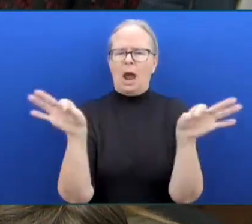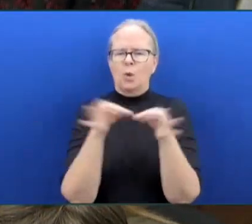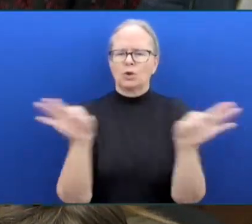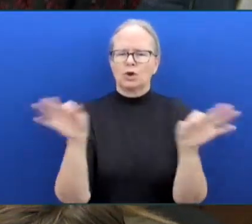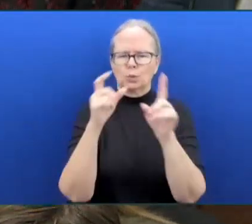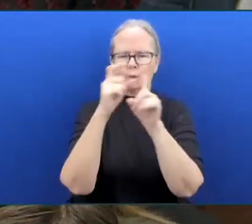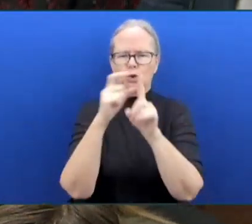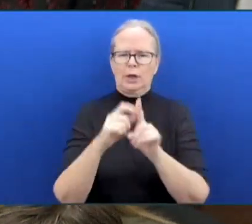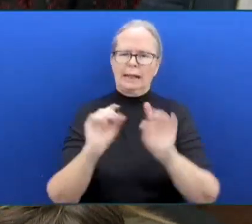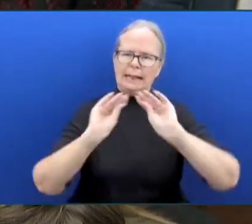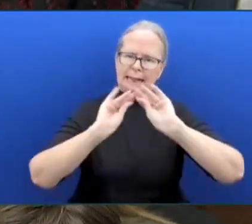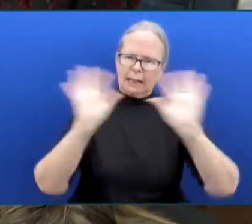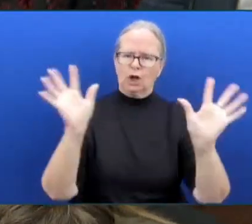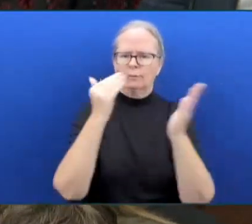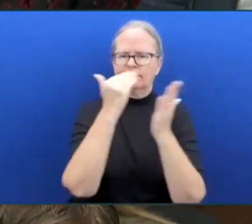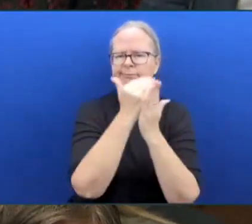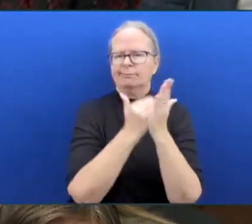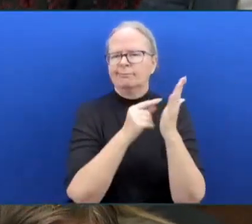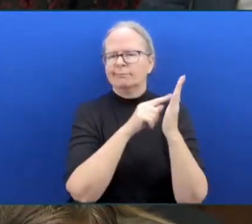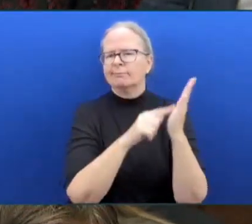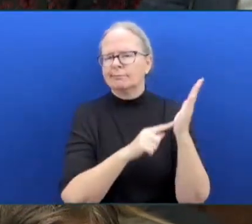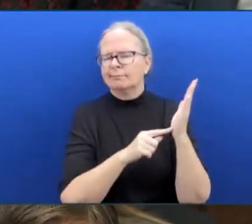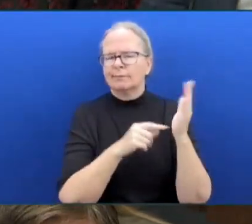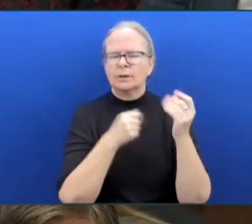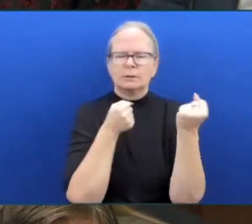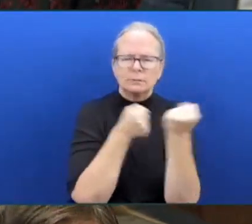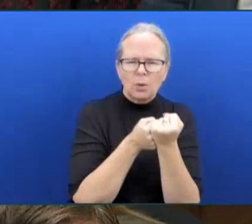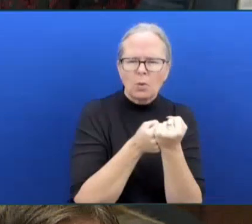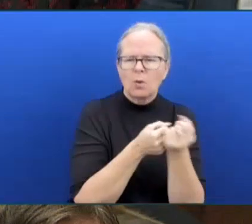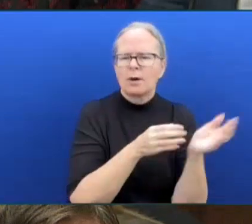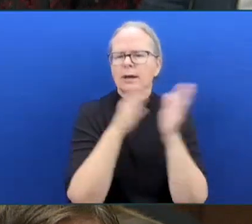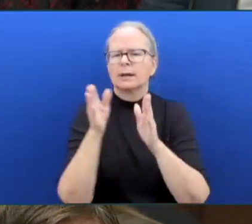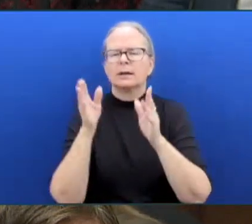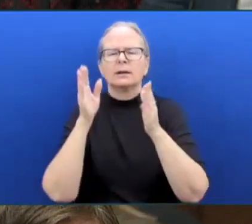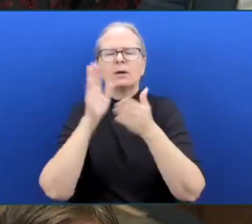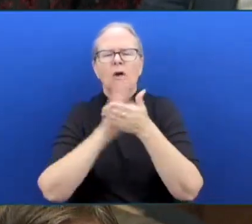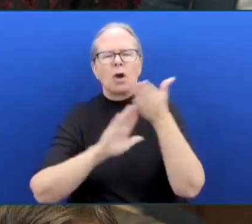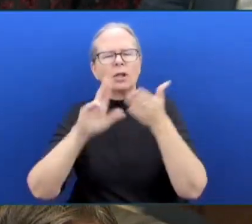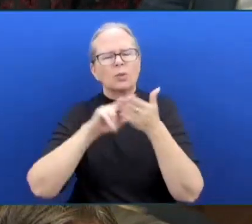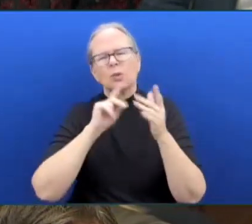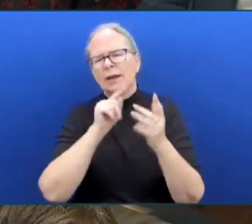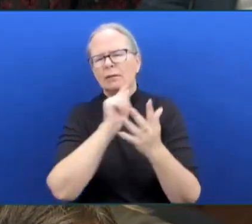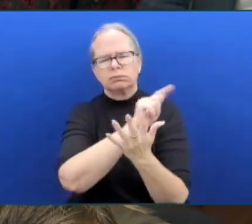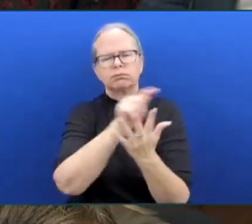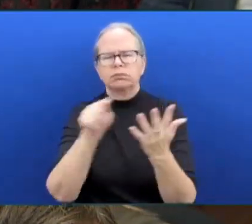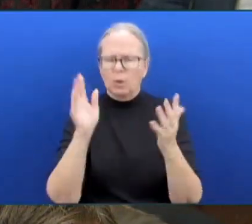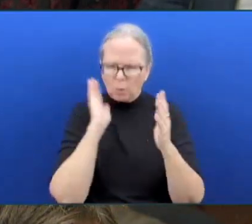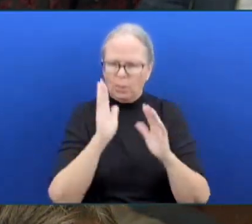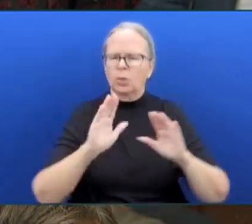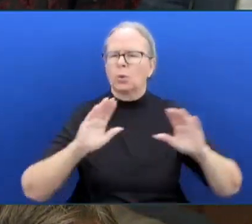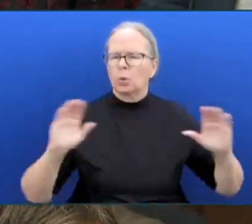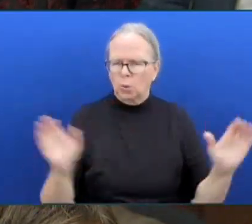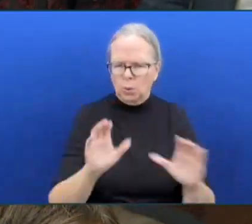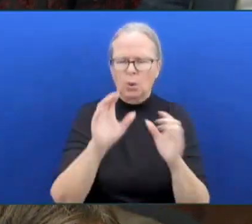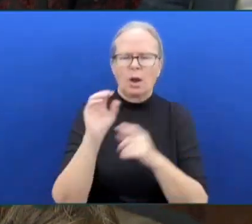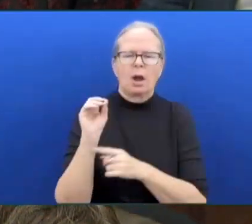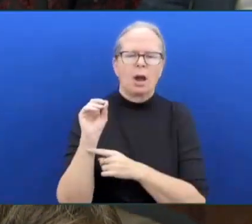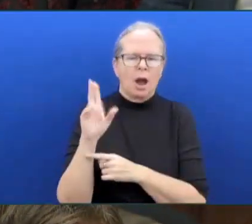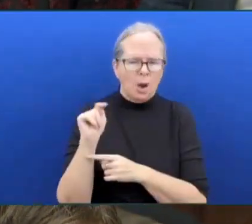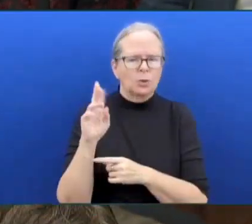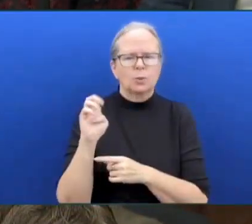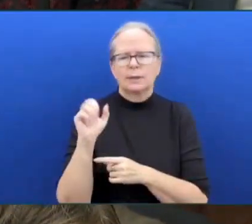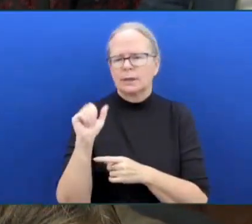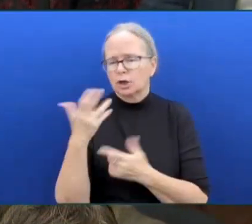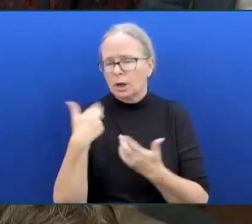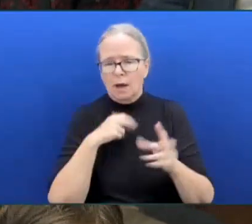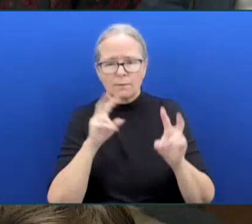institutions, targeting supports in various institutions, Mr. Speaker, and outreach. And I look forward to continuing to work with the students to make sure that we're getting it